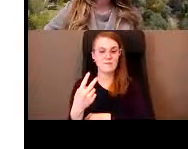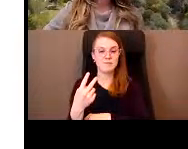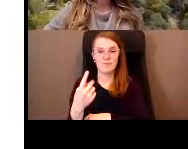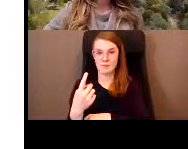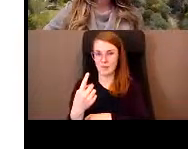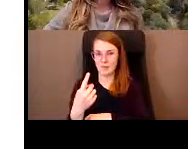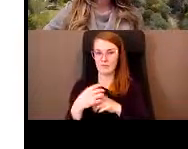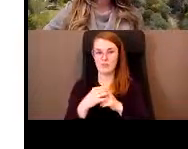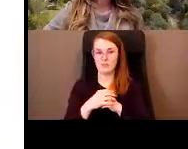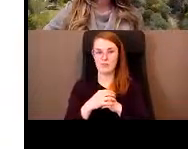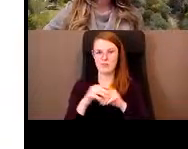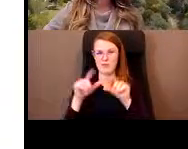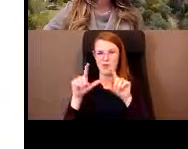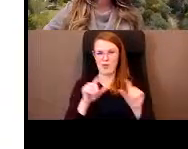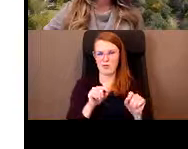1.